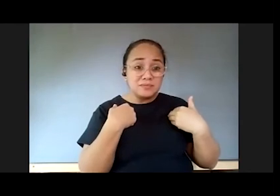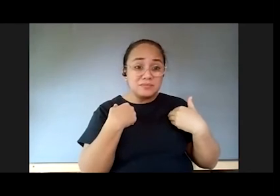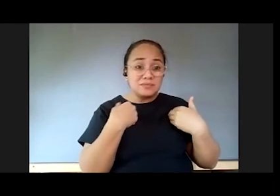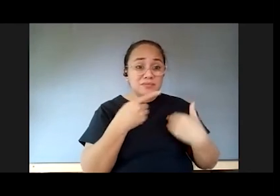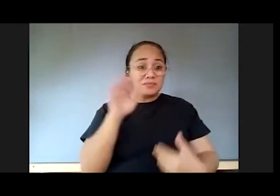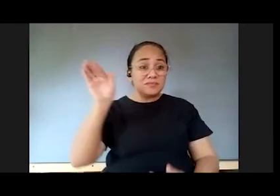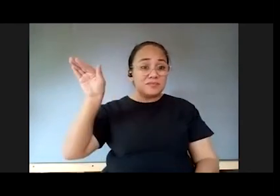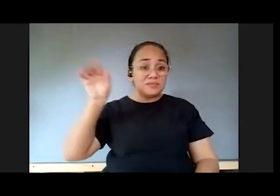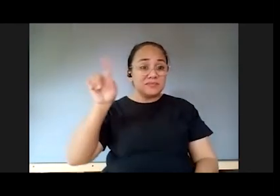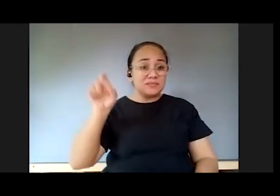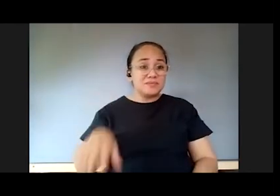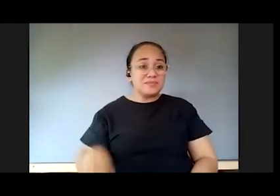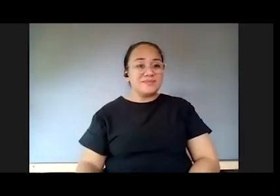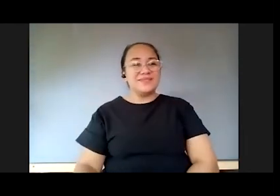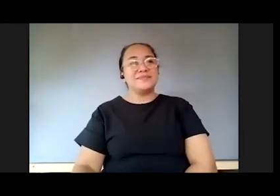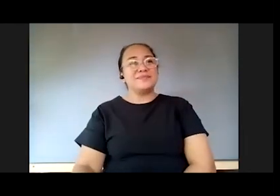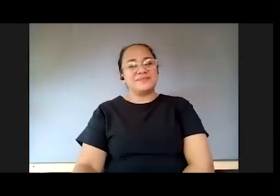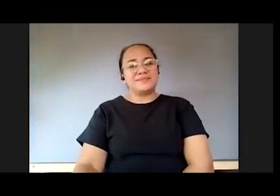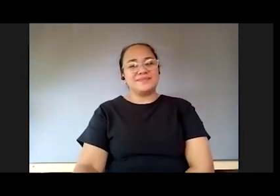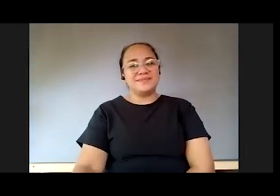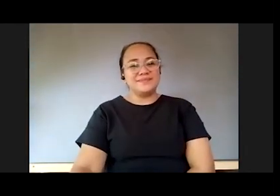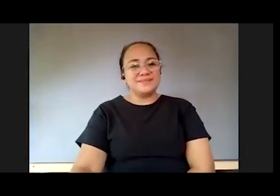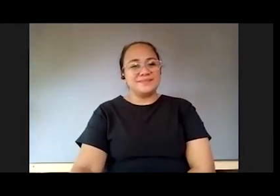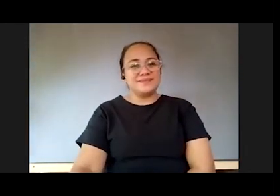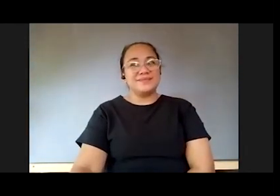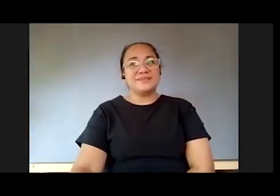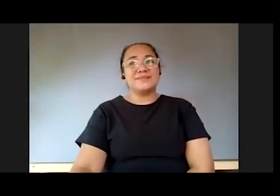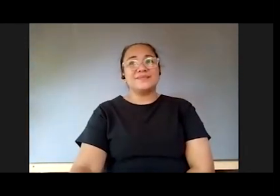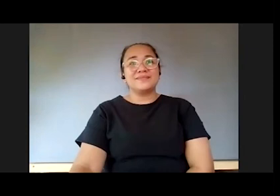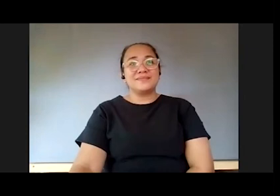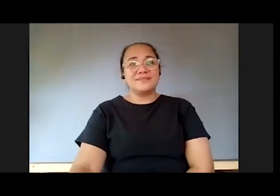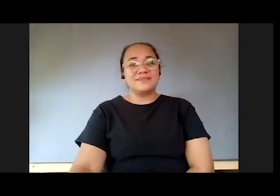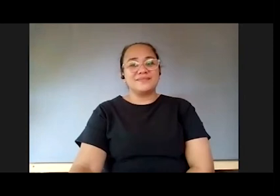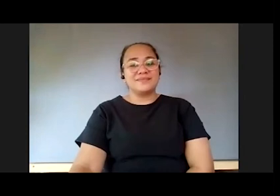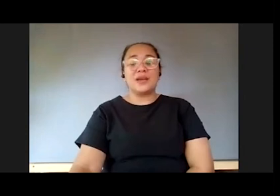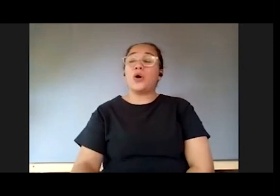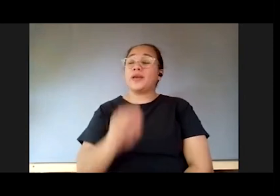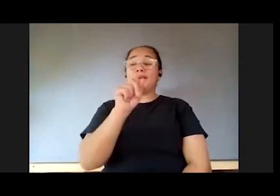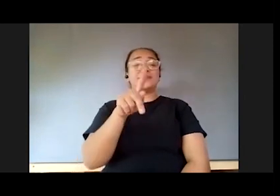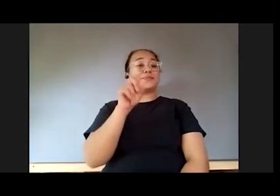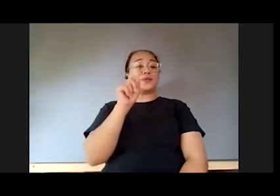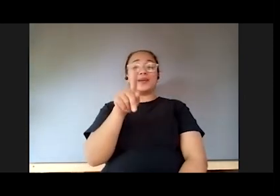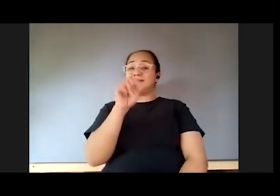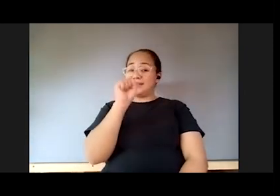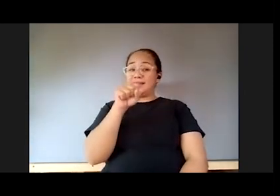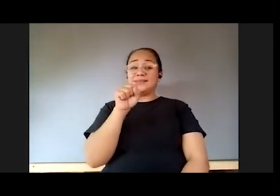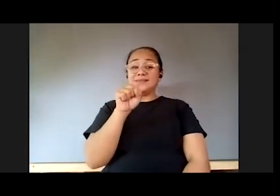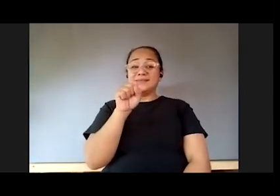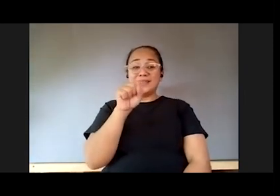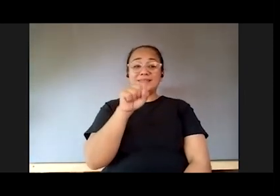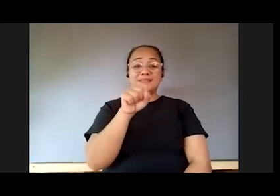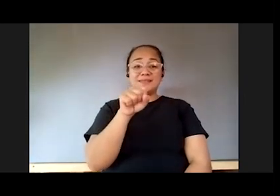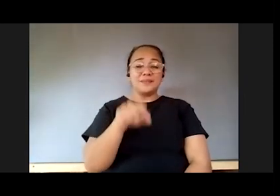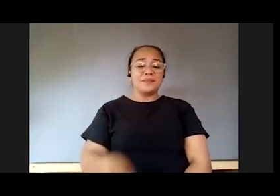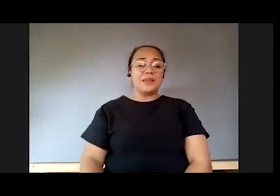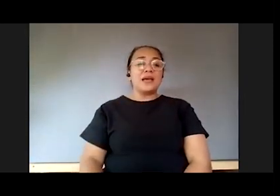No, we don't use it. We don't use have. Okay, yeah. So the question is, you can probably use it, but